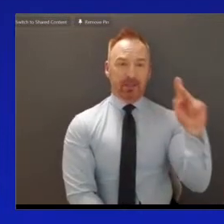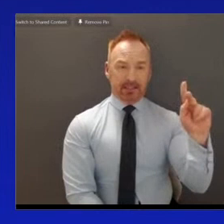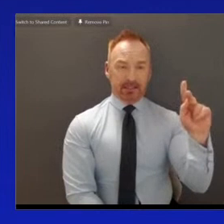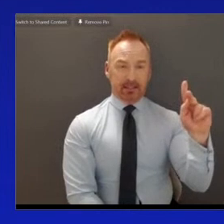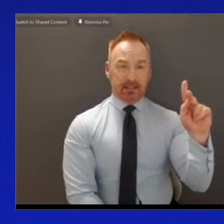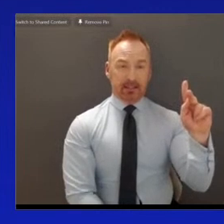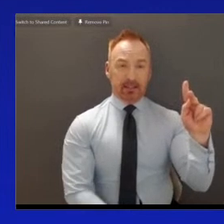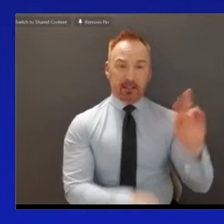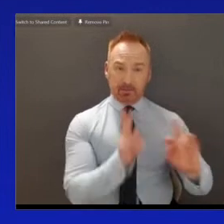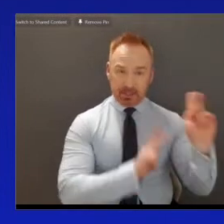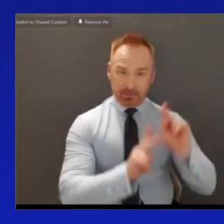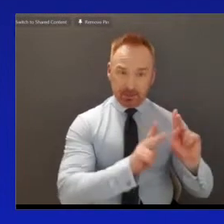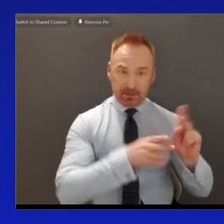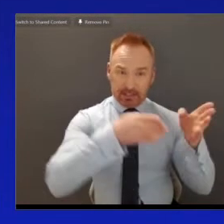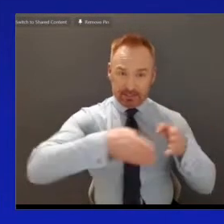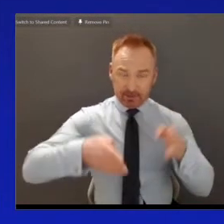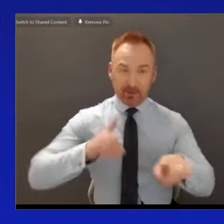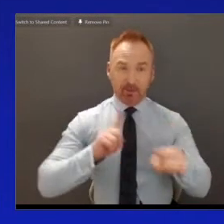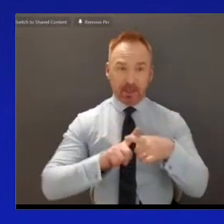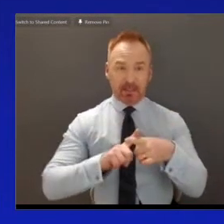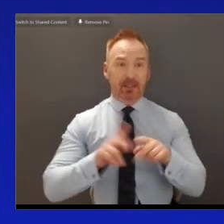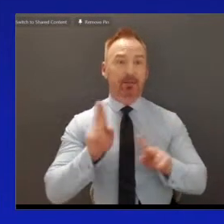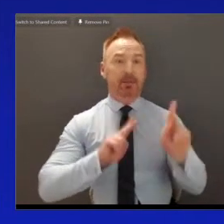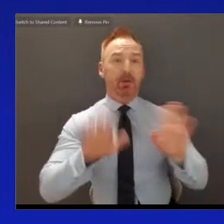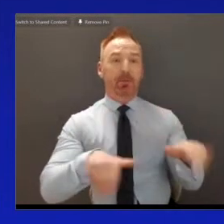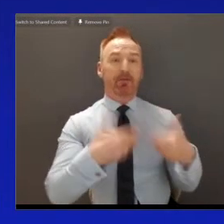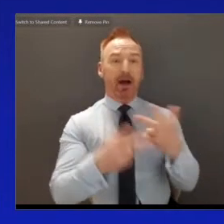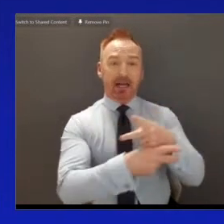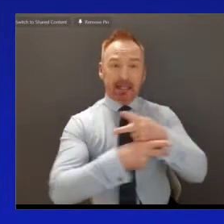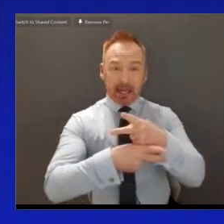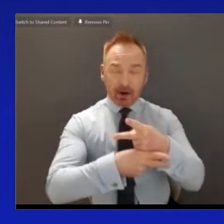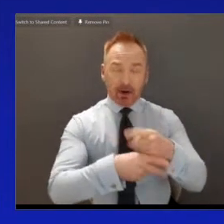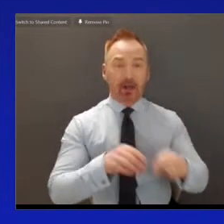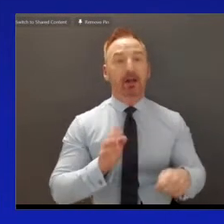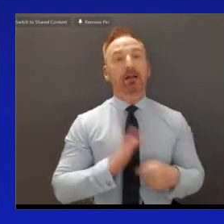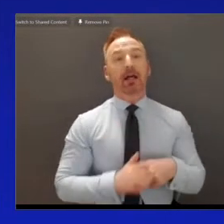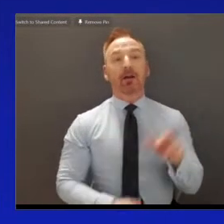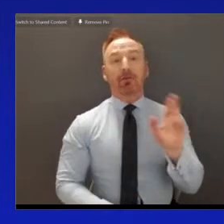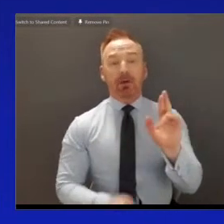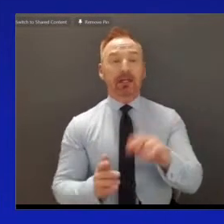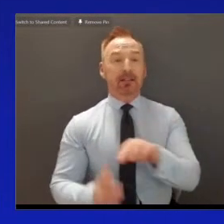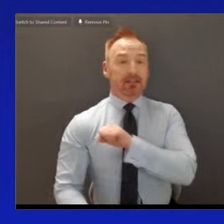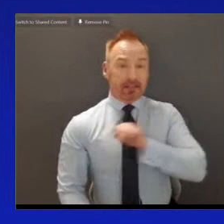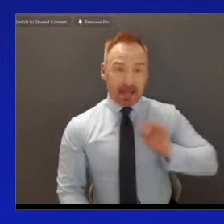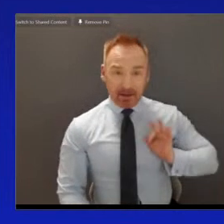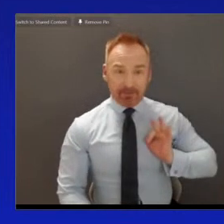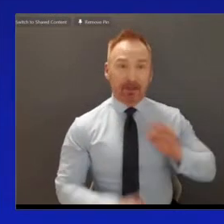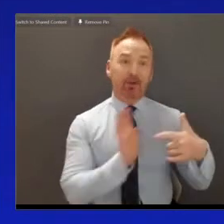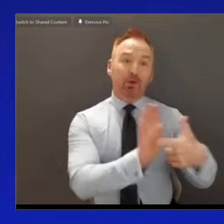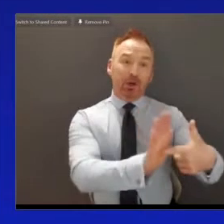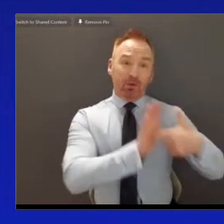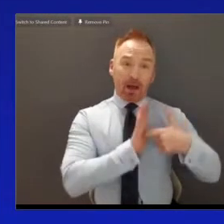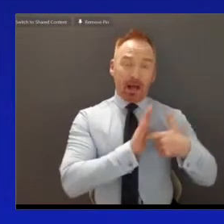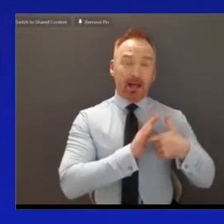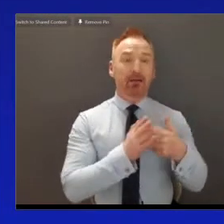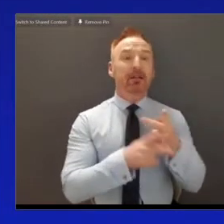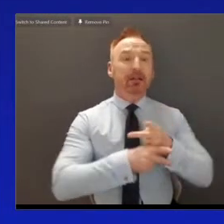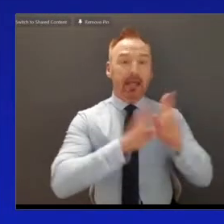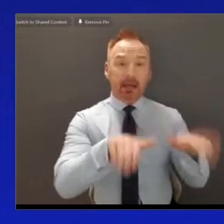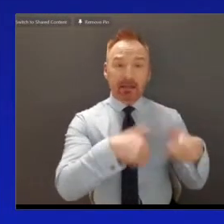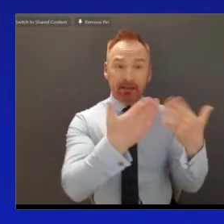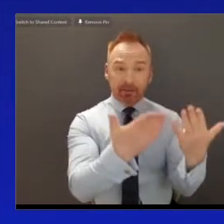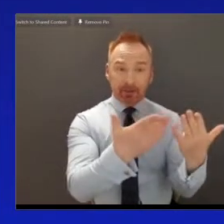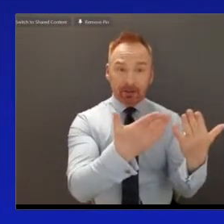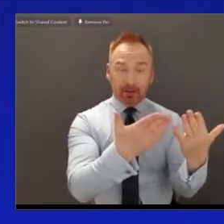first. People in this group include residents, staff, and essential caregivers in congregate living centers that care for